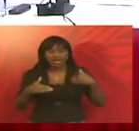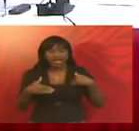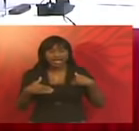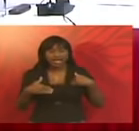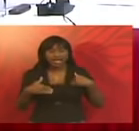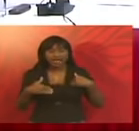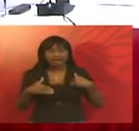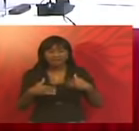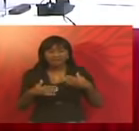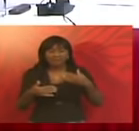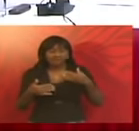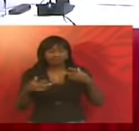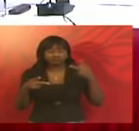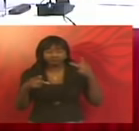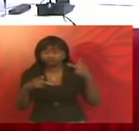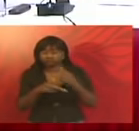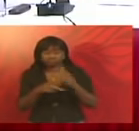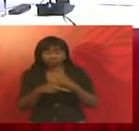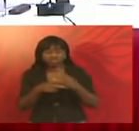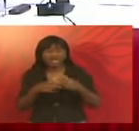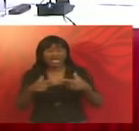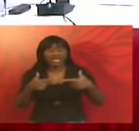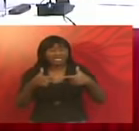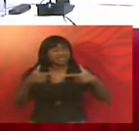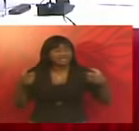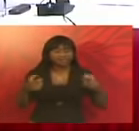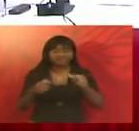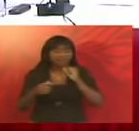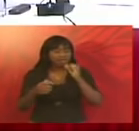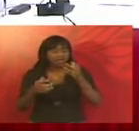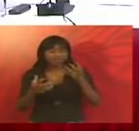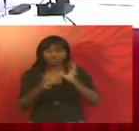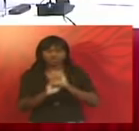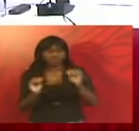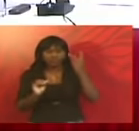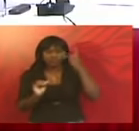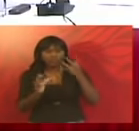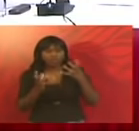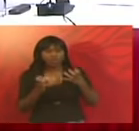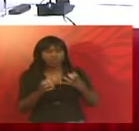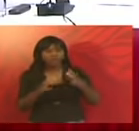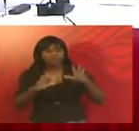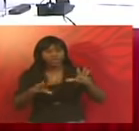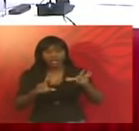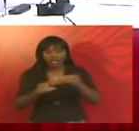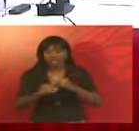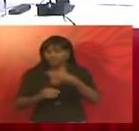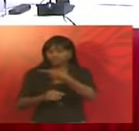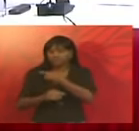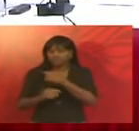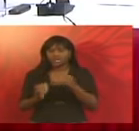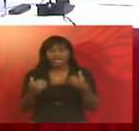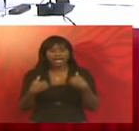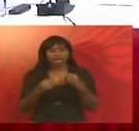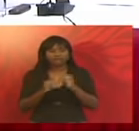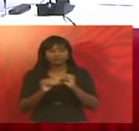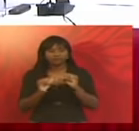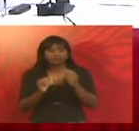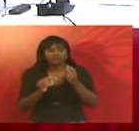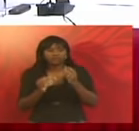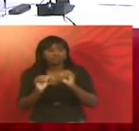Because obviously no parent wants that their child is in a particular situation and they don't have a course of action to